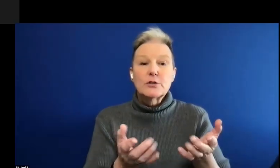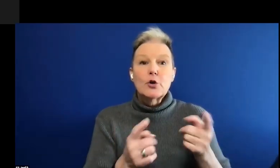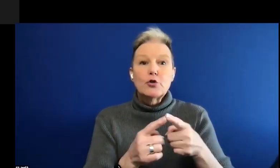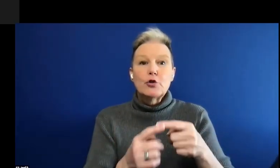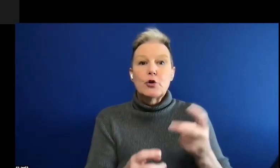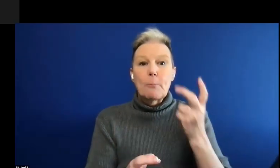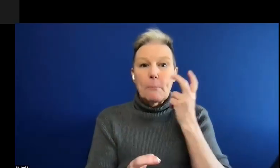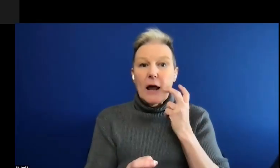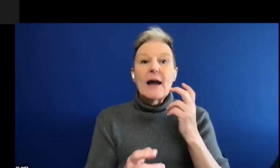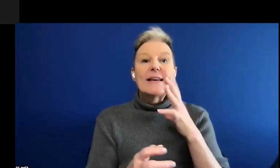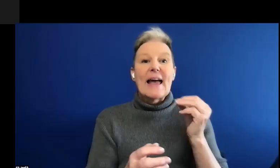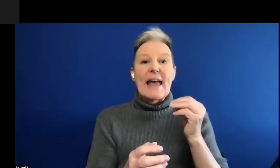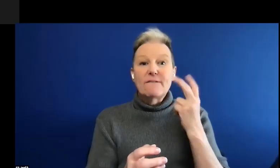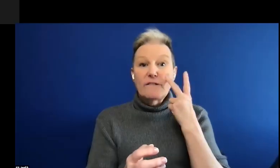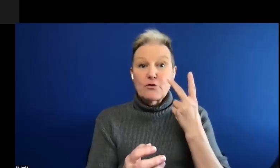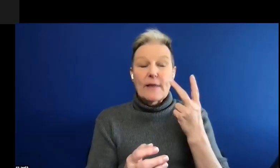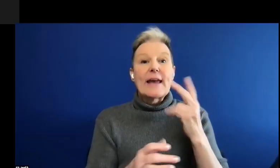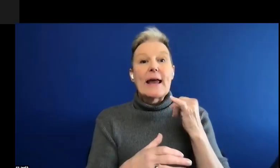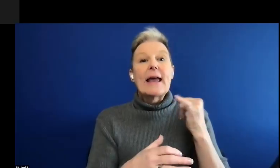blind and visually impaired individuals